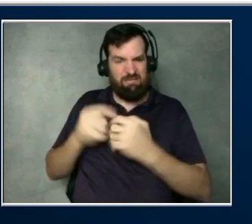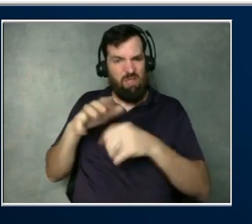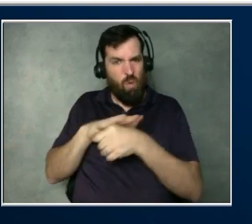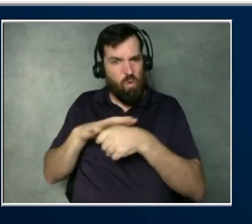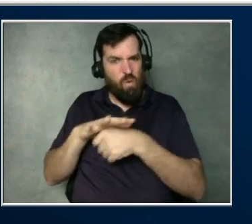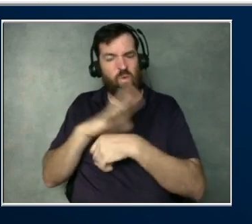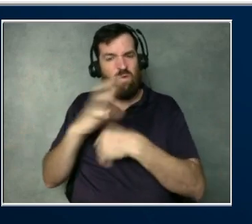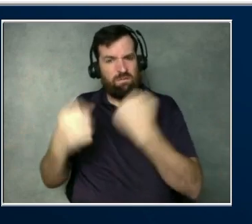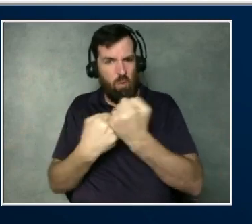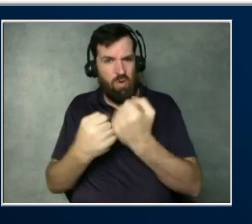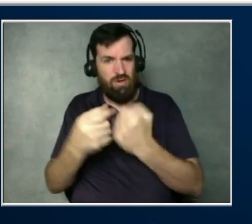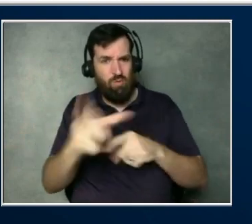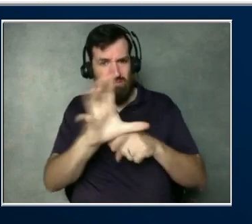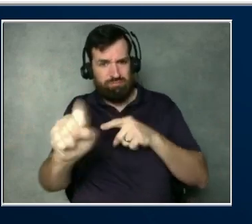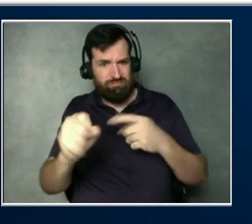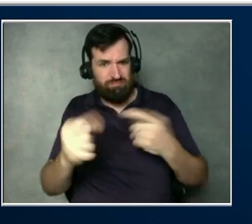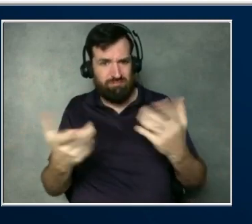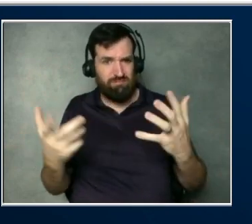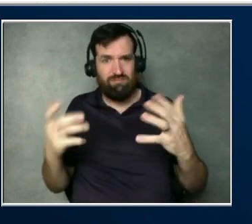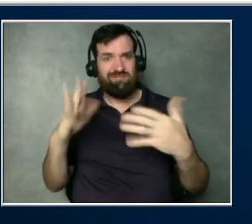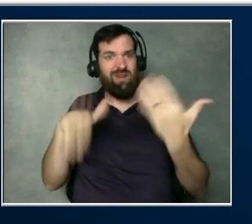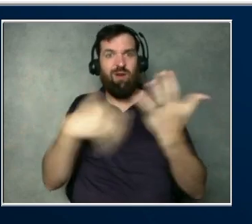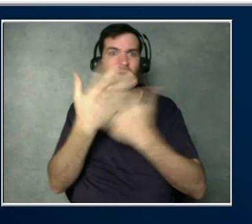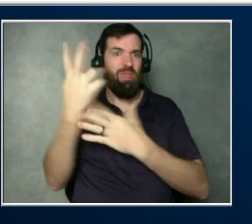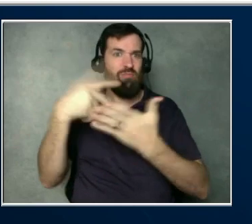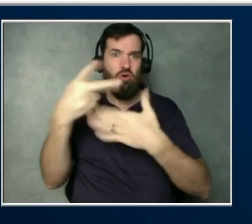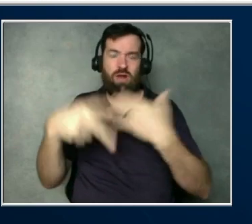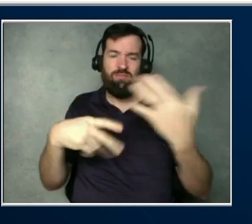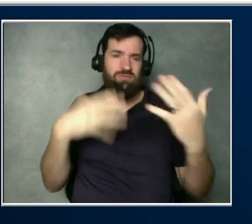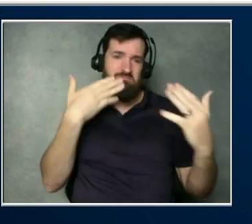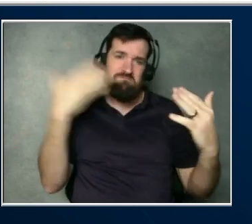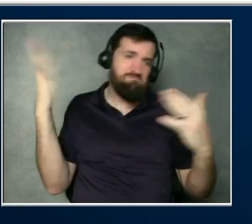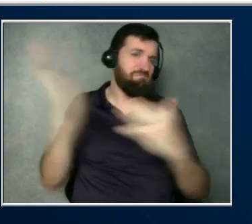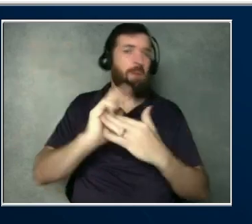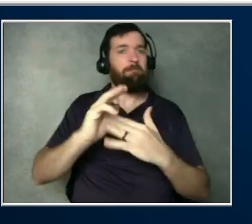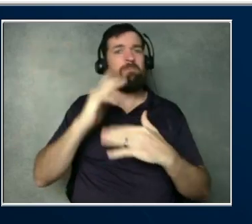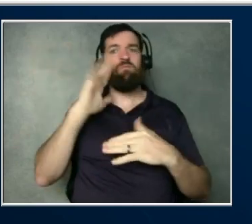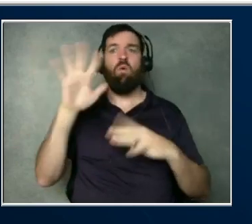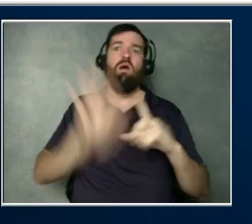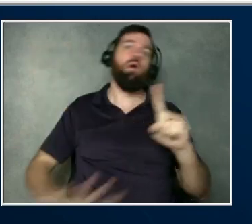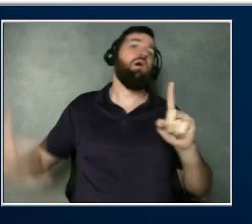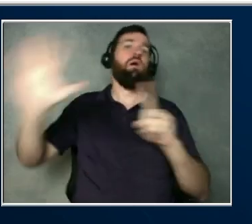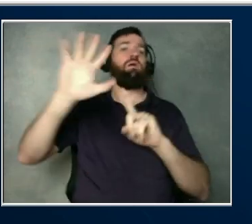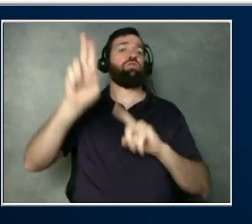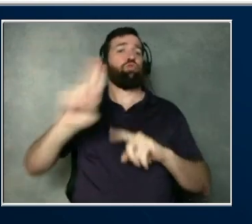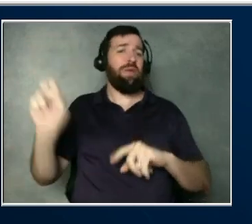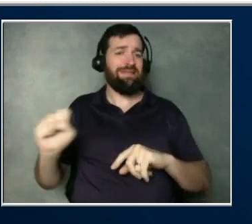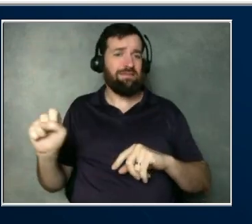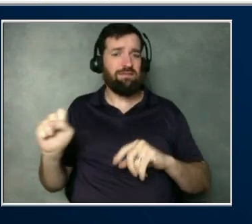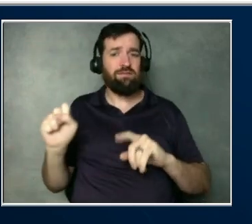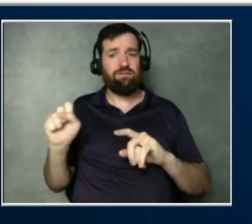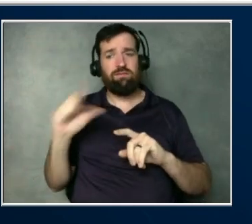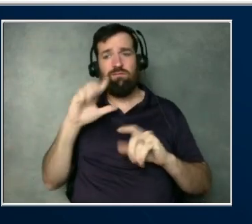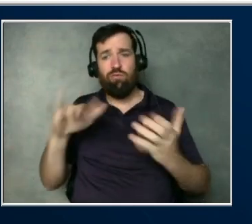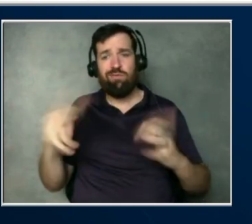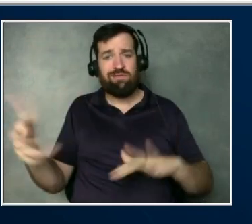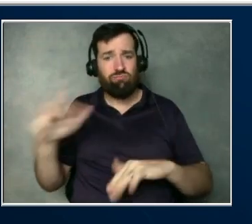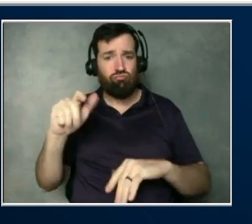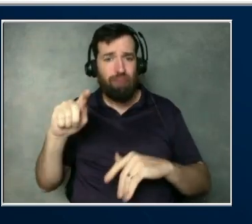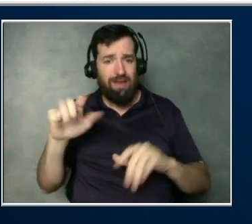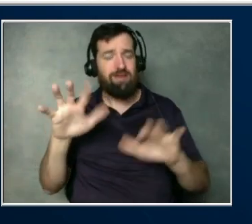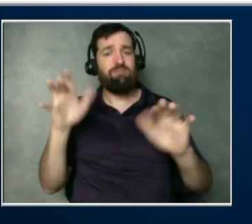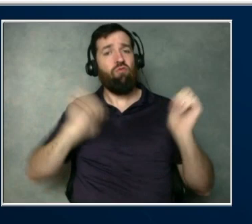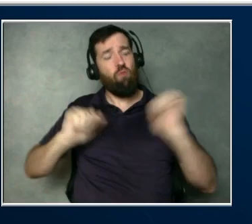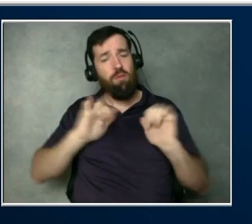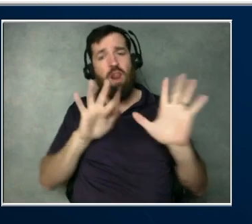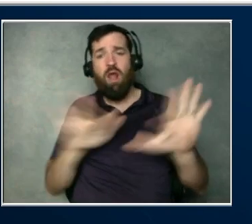you guys, where all the programs are in the top decile of the country in terms of mortality and things like that, and performance. You guys are just awesome,